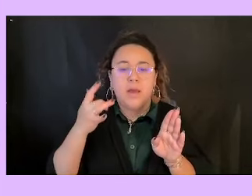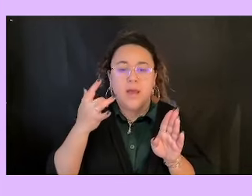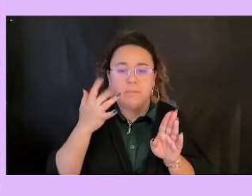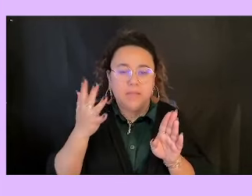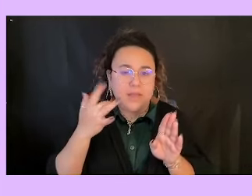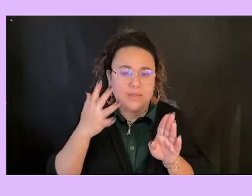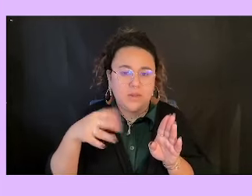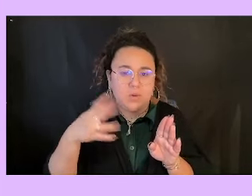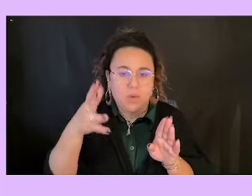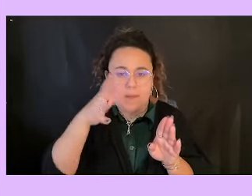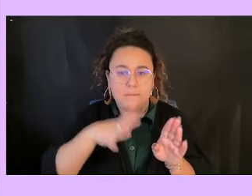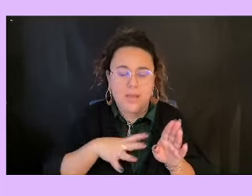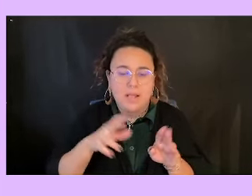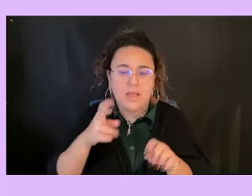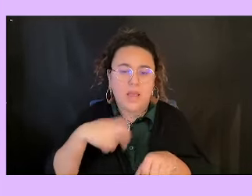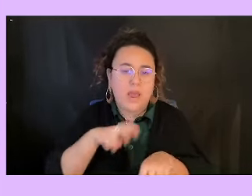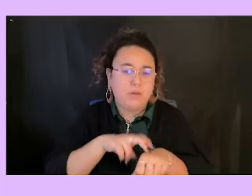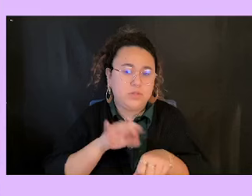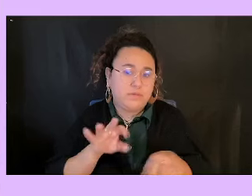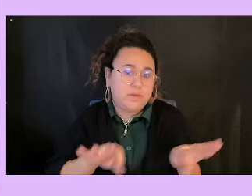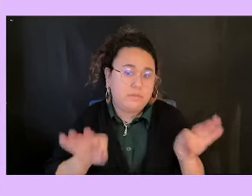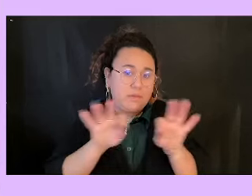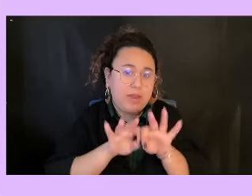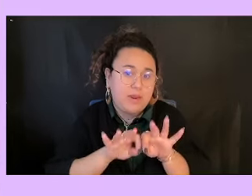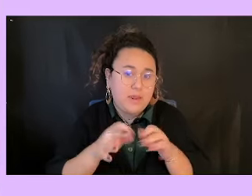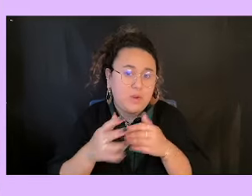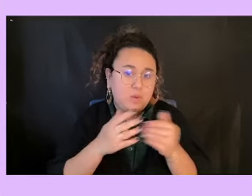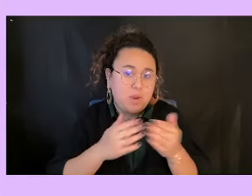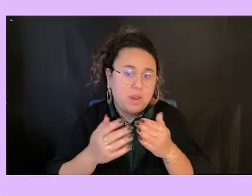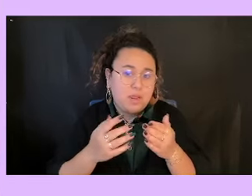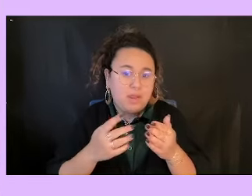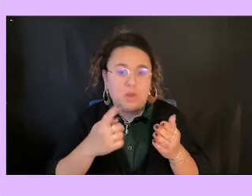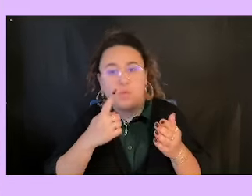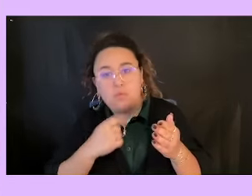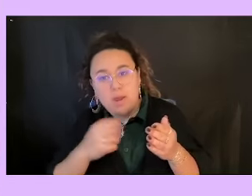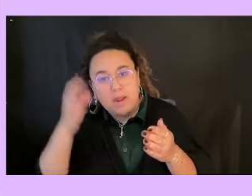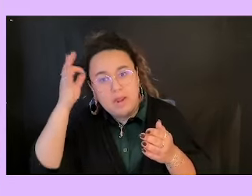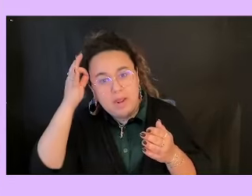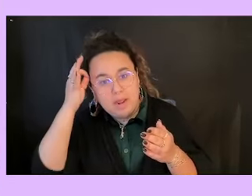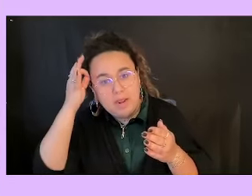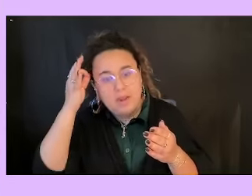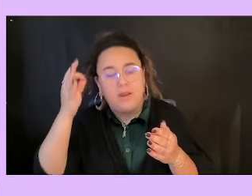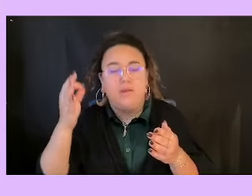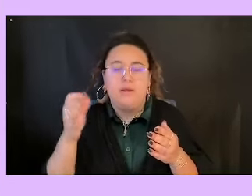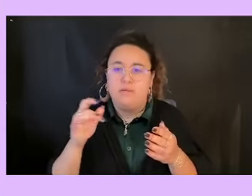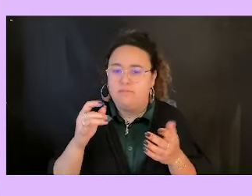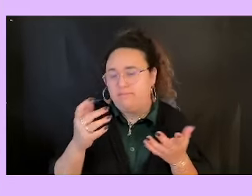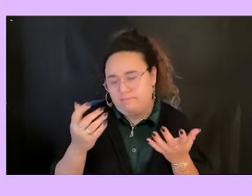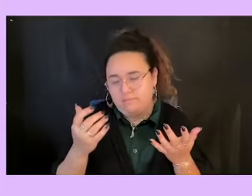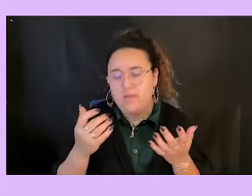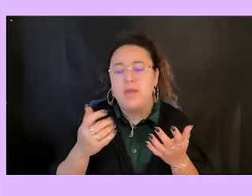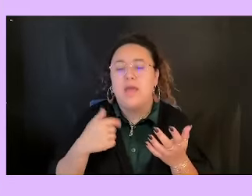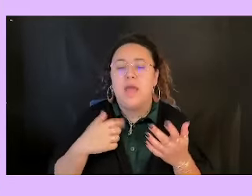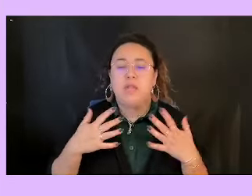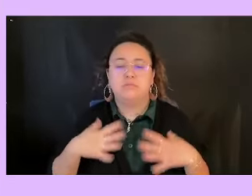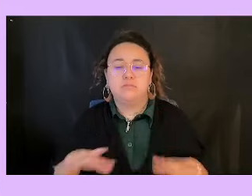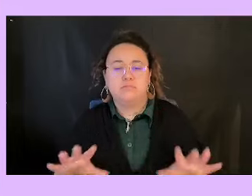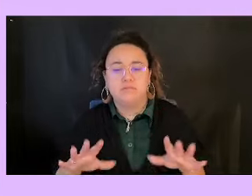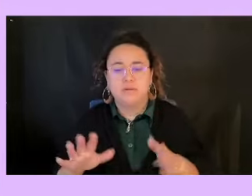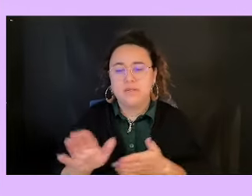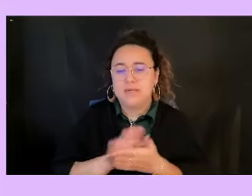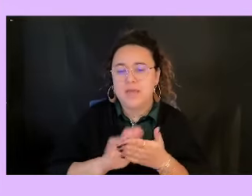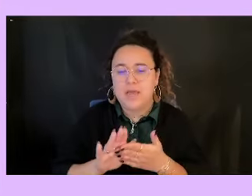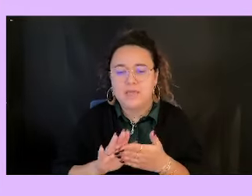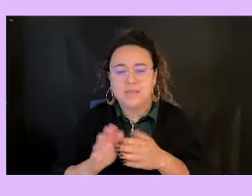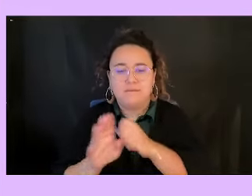and graying red hair as a result at this point, and sporting what I consider to be a snazzy fall navy blue